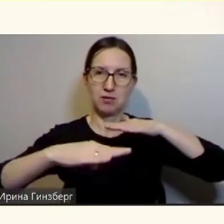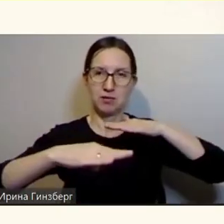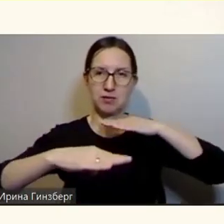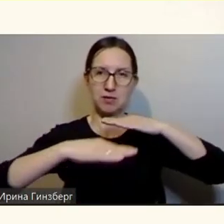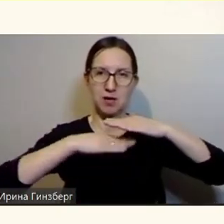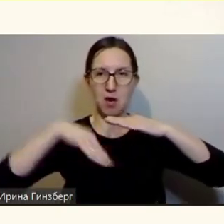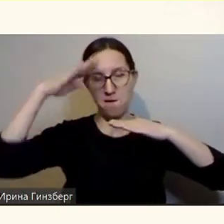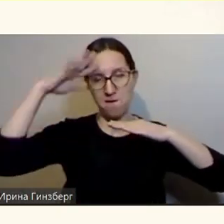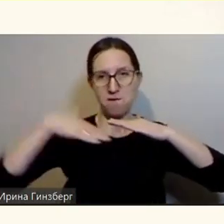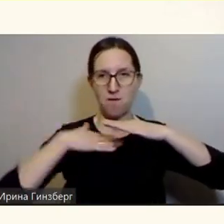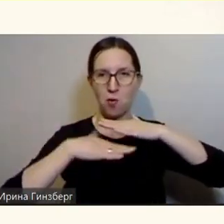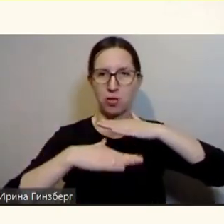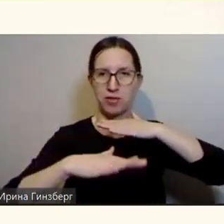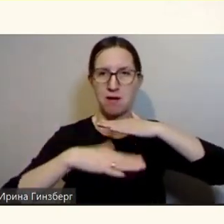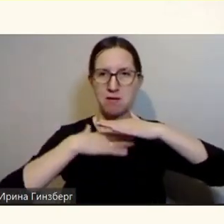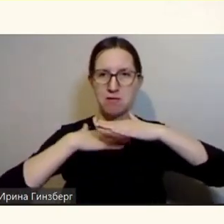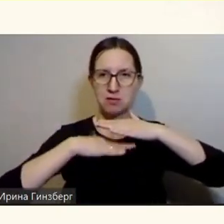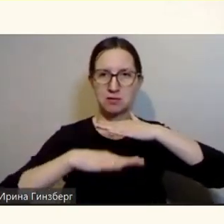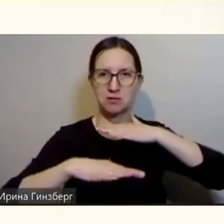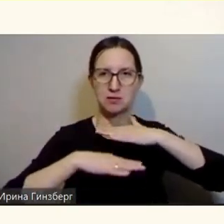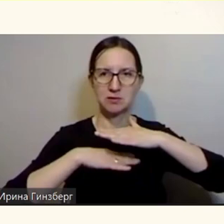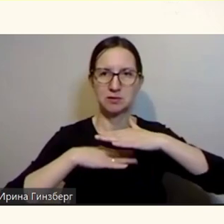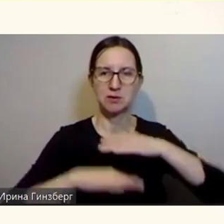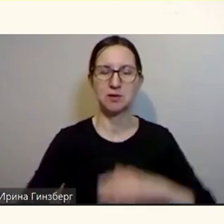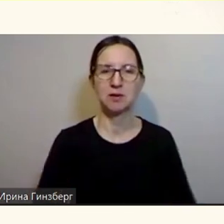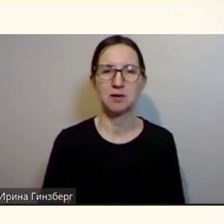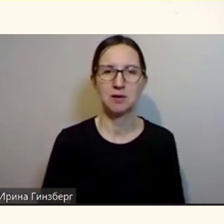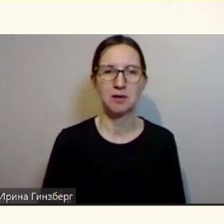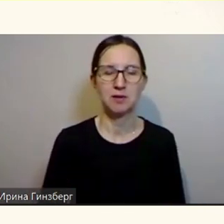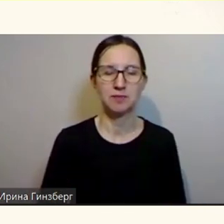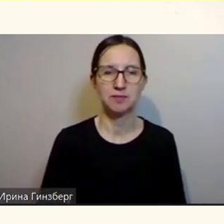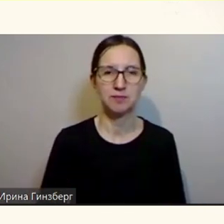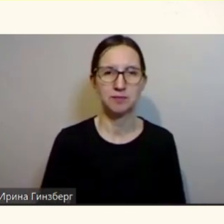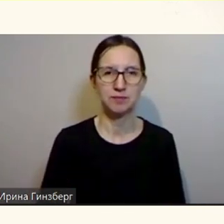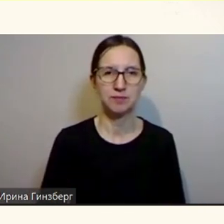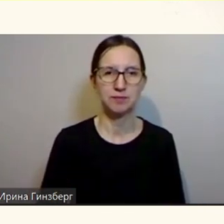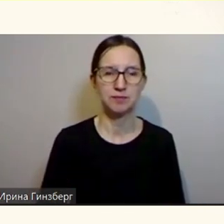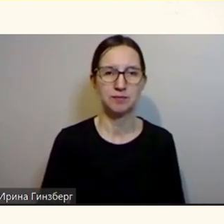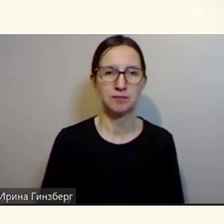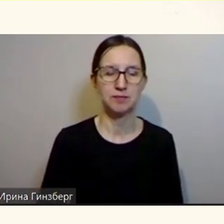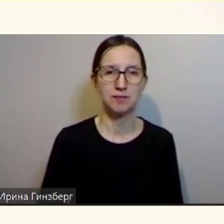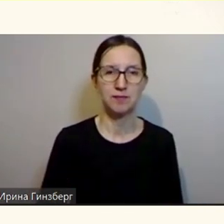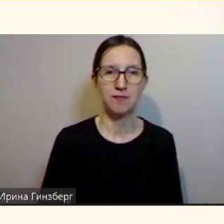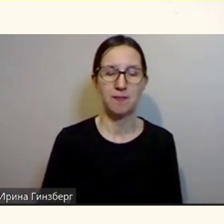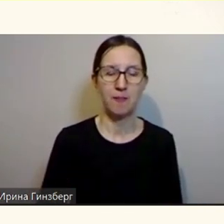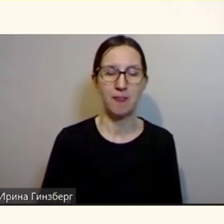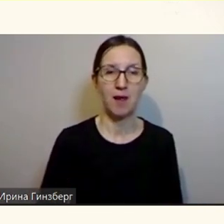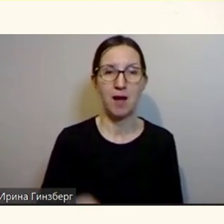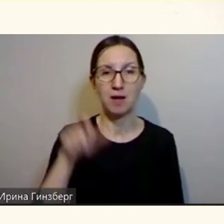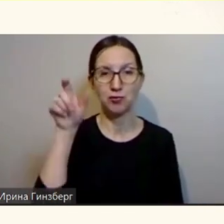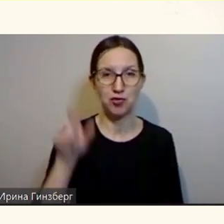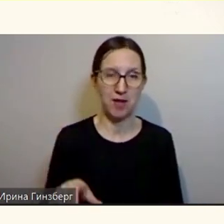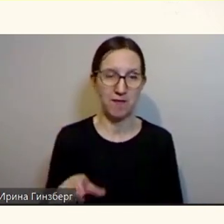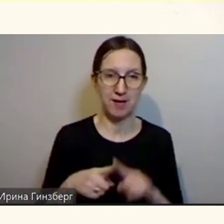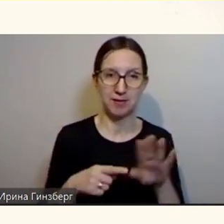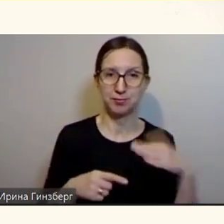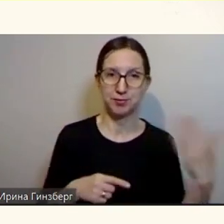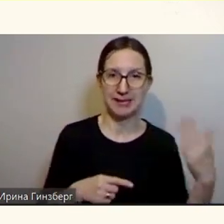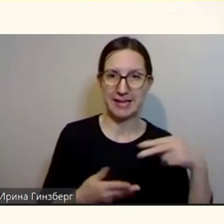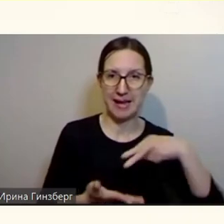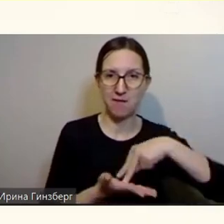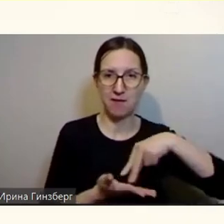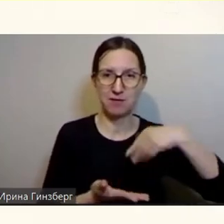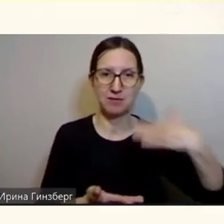And that's the person on the left is the stunt supervisor. He's the one who makes sure about all of the